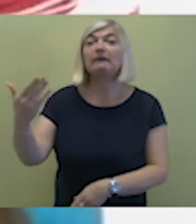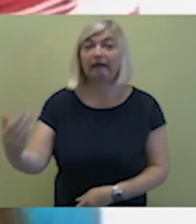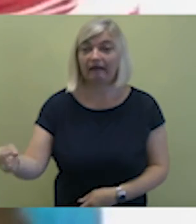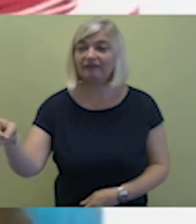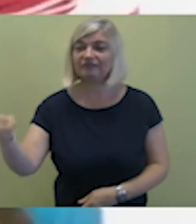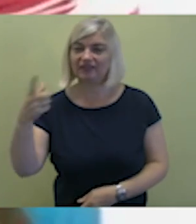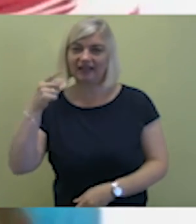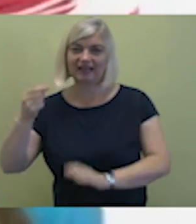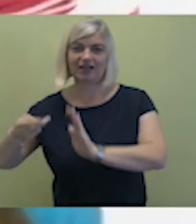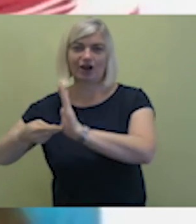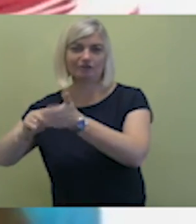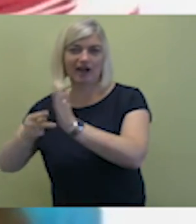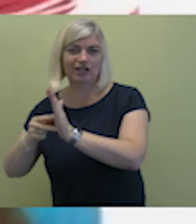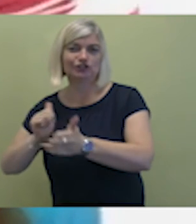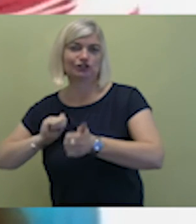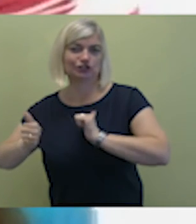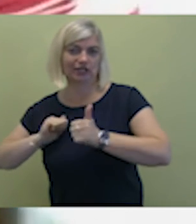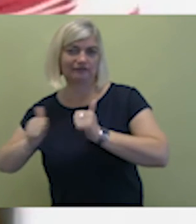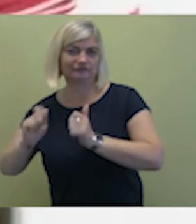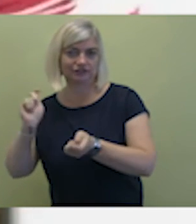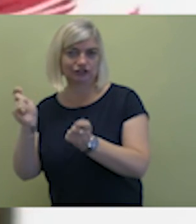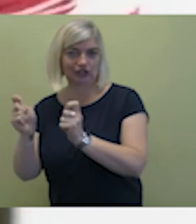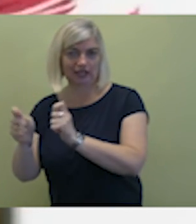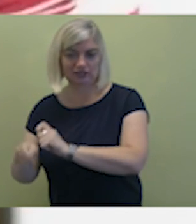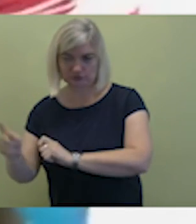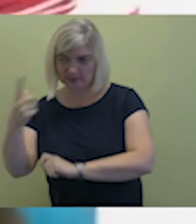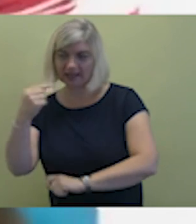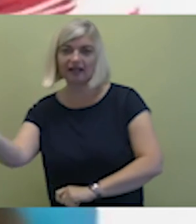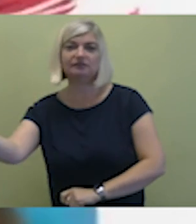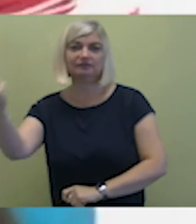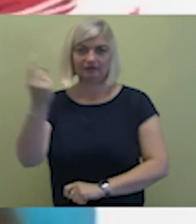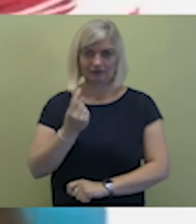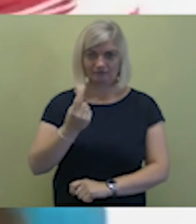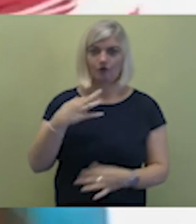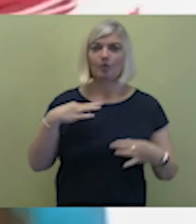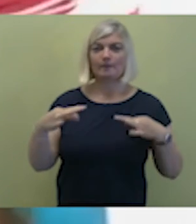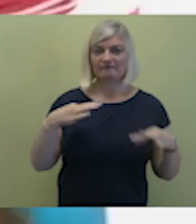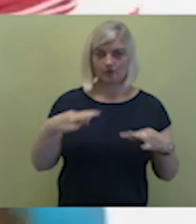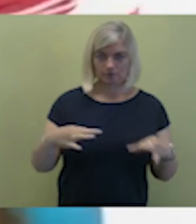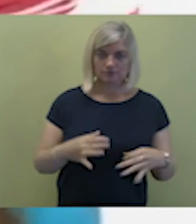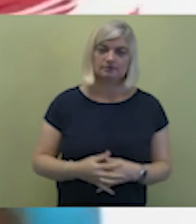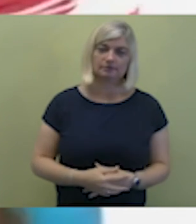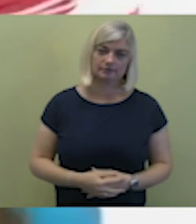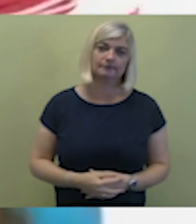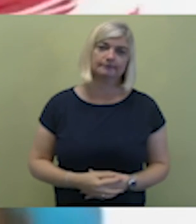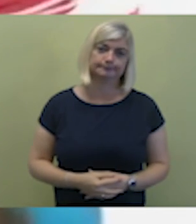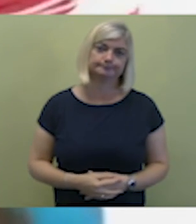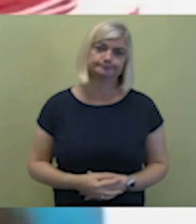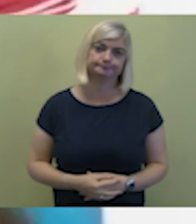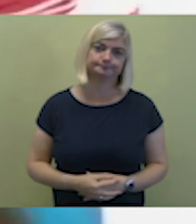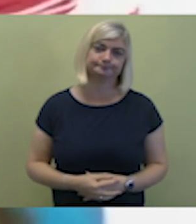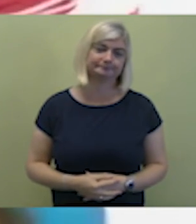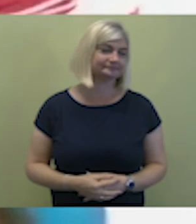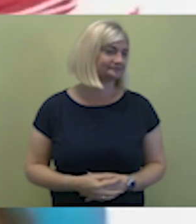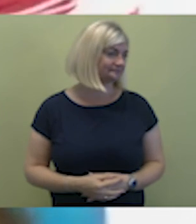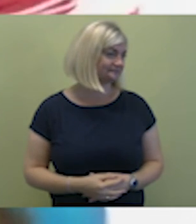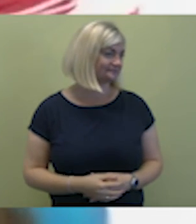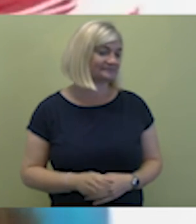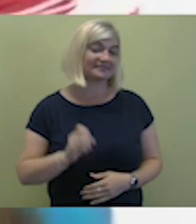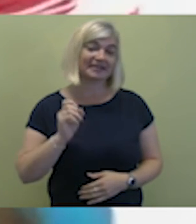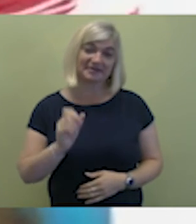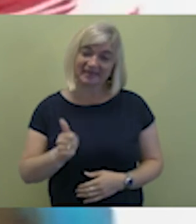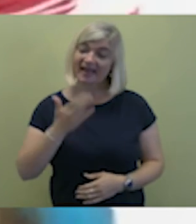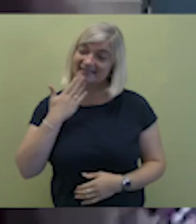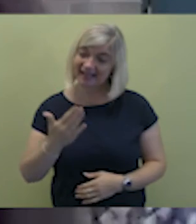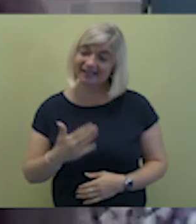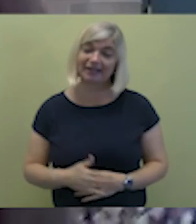around those. If they have to come in for evenings for those performances, they can make sure that they've got themselves organised for that. Well,